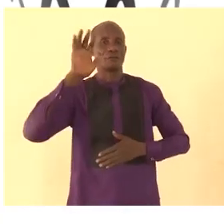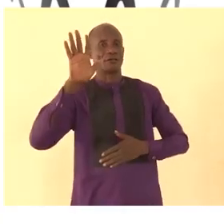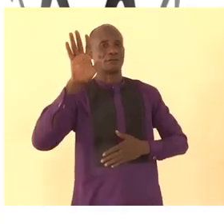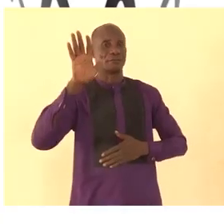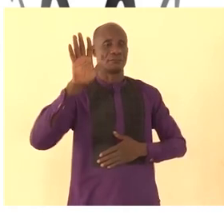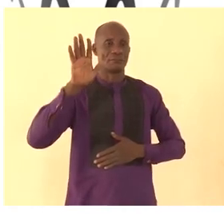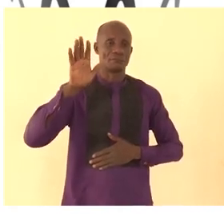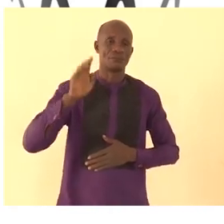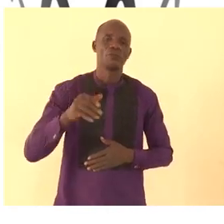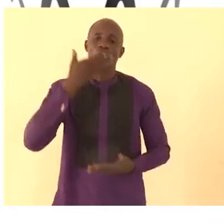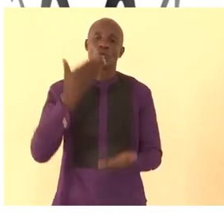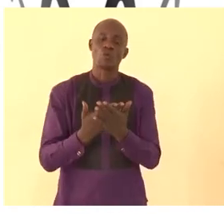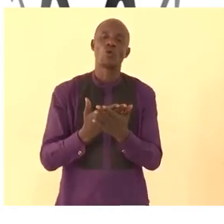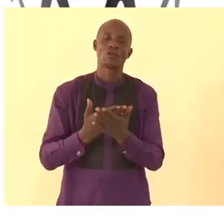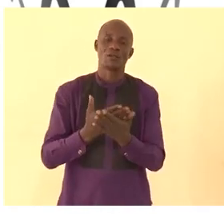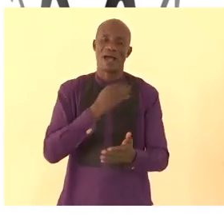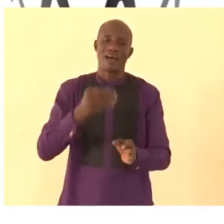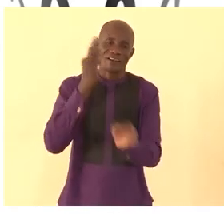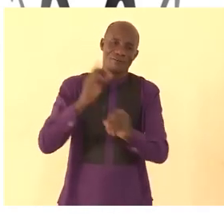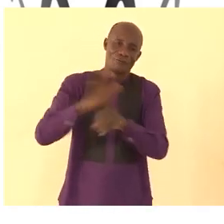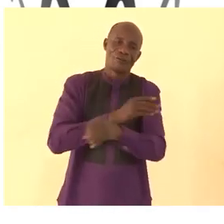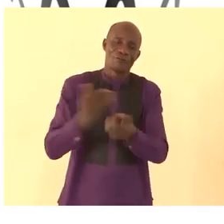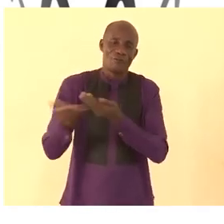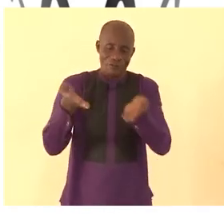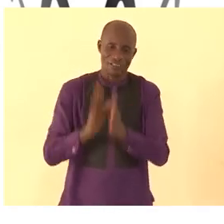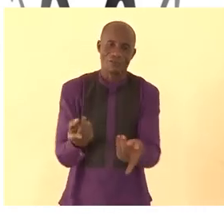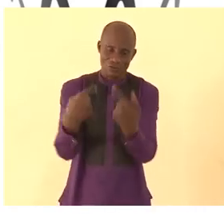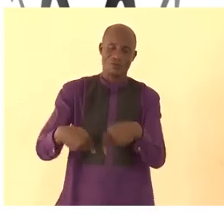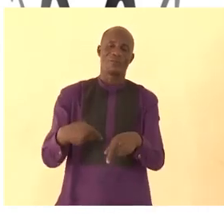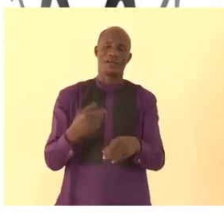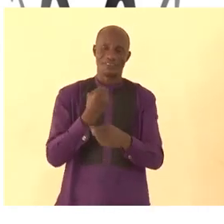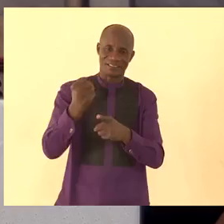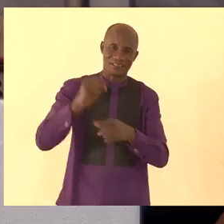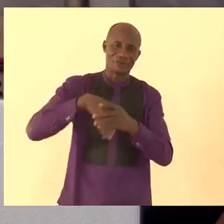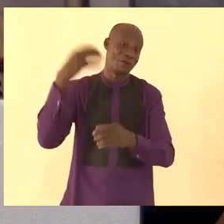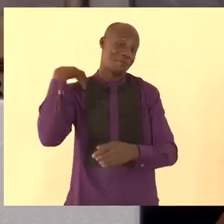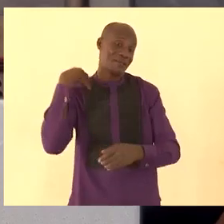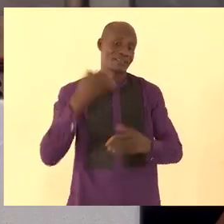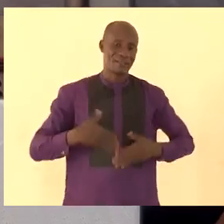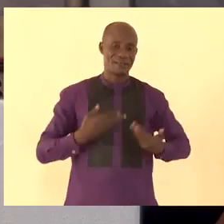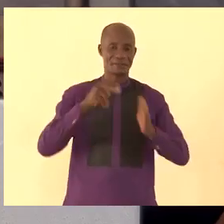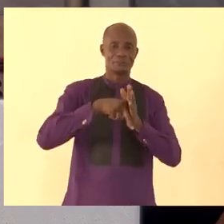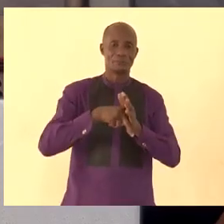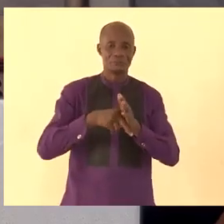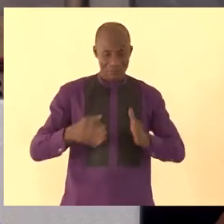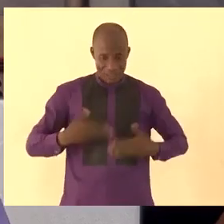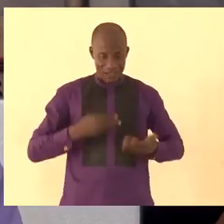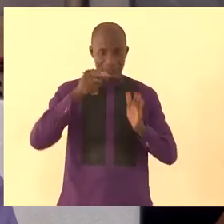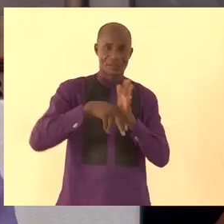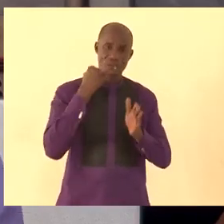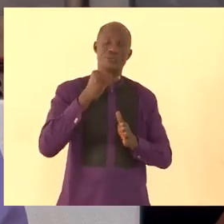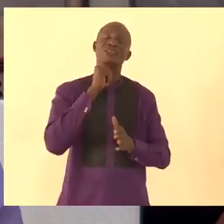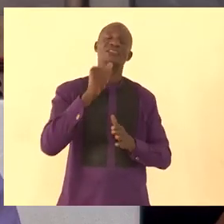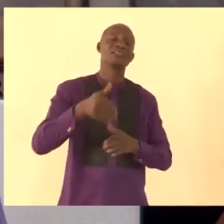Matthew 25:23. Good and faithful servant, come and share in your master's happiness. Happiness is not a